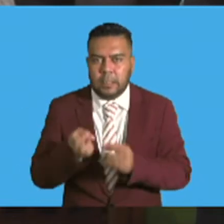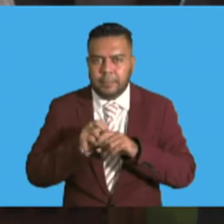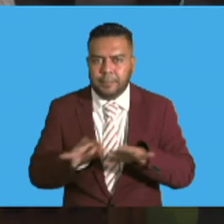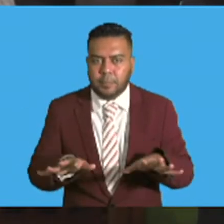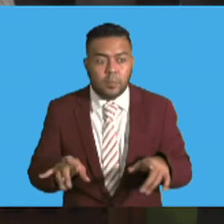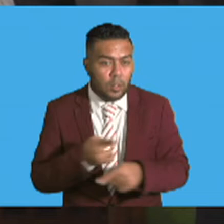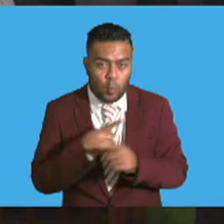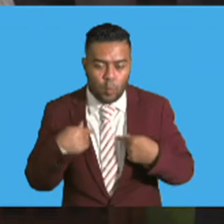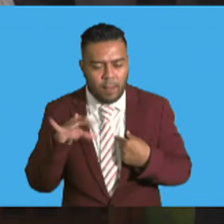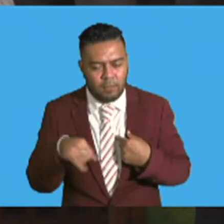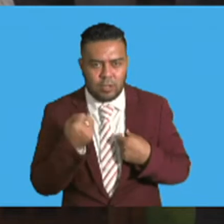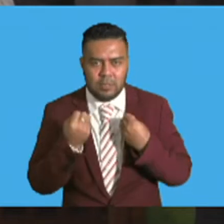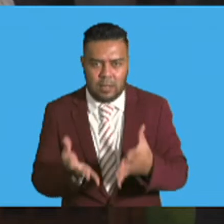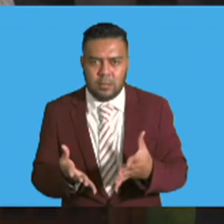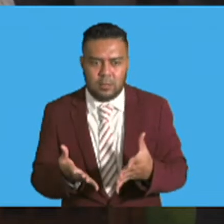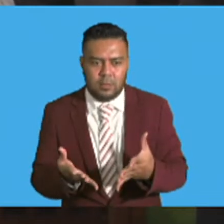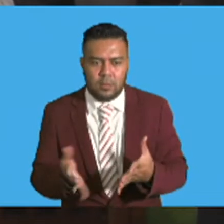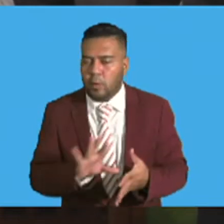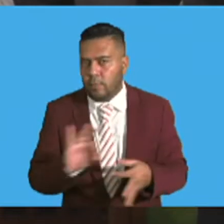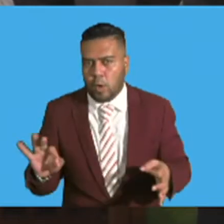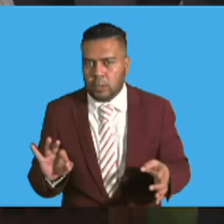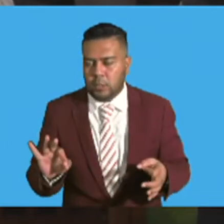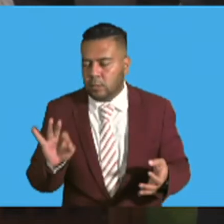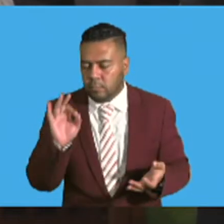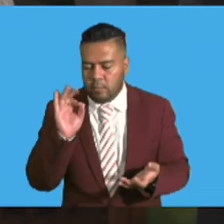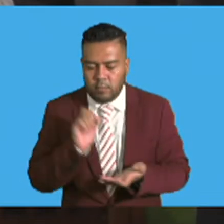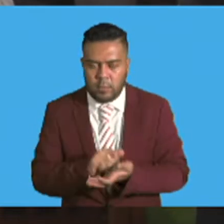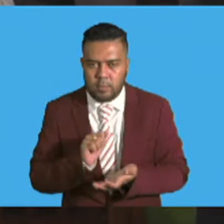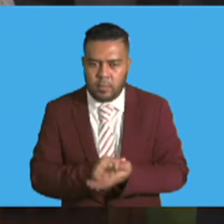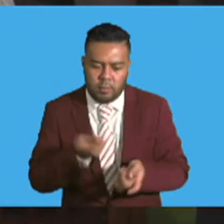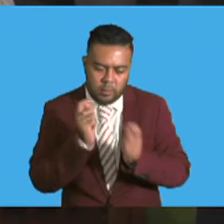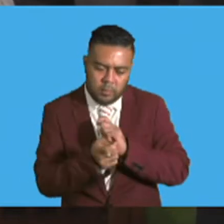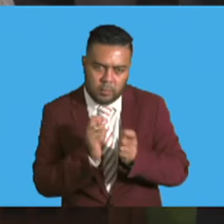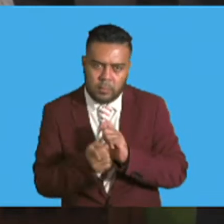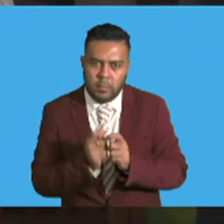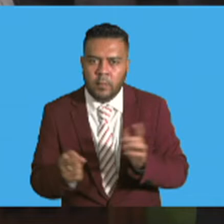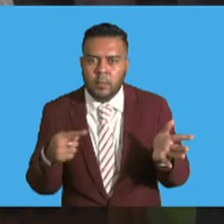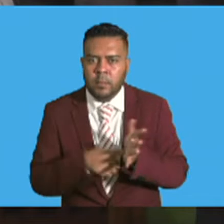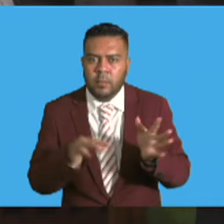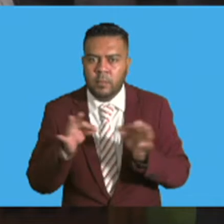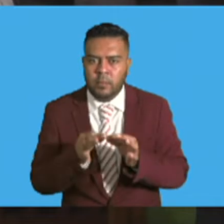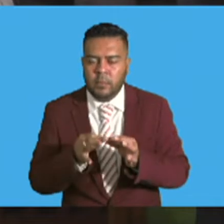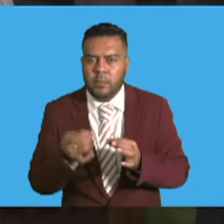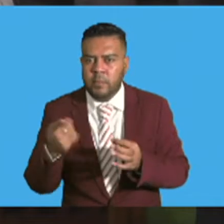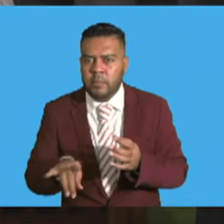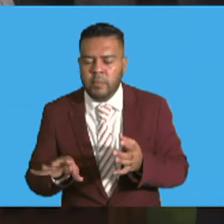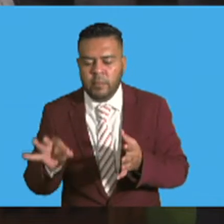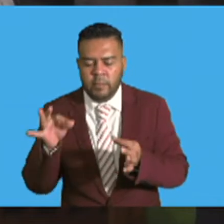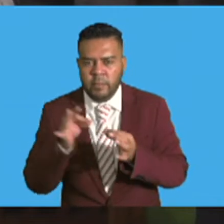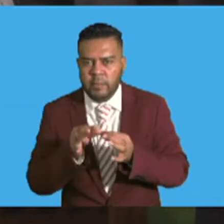just started. We haven't yet done testing of TB and brucellosis in